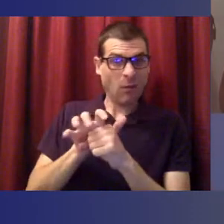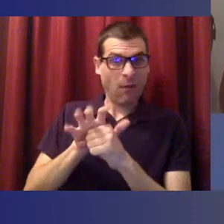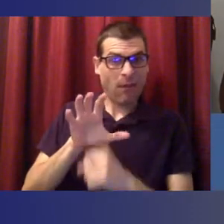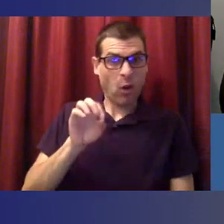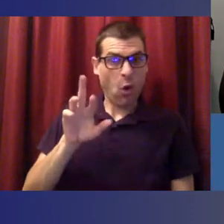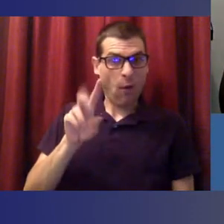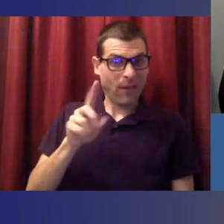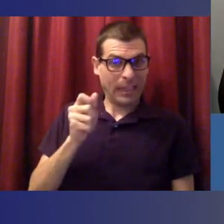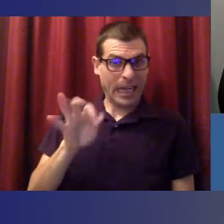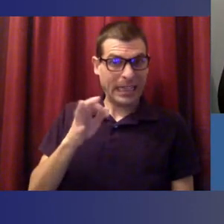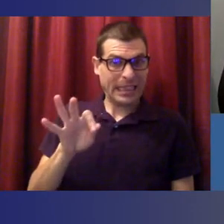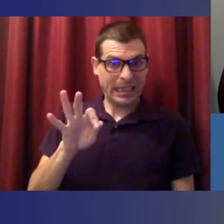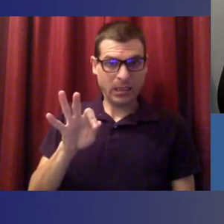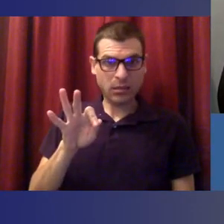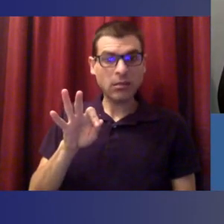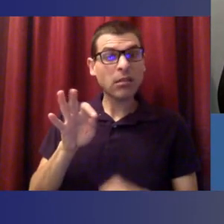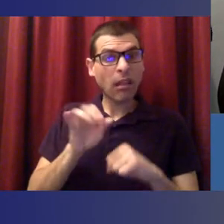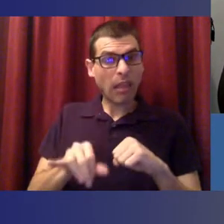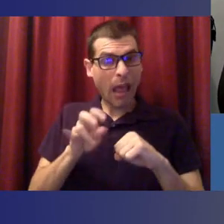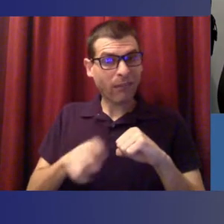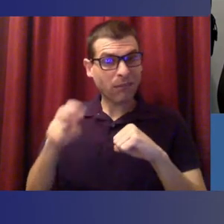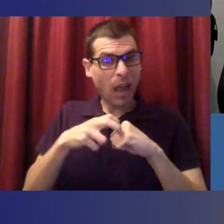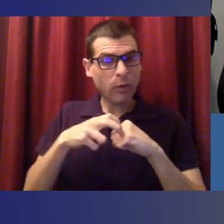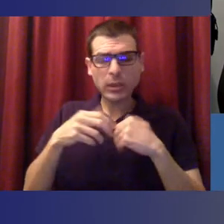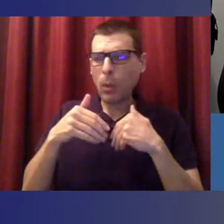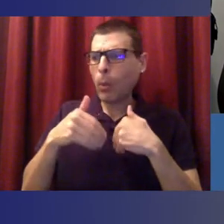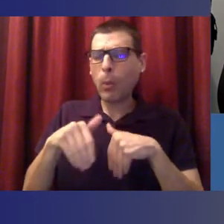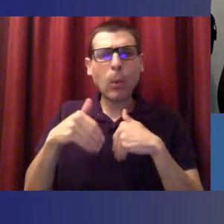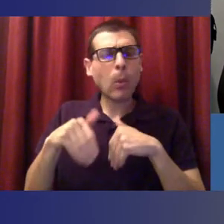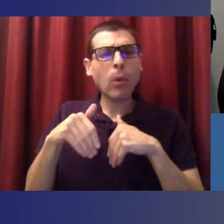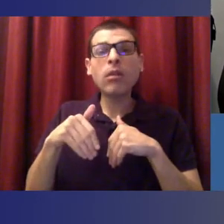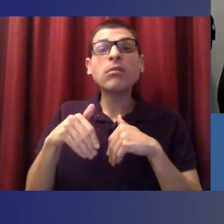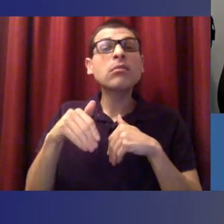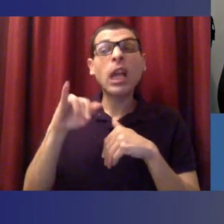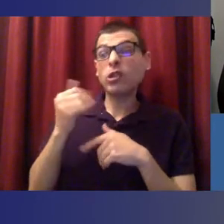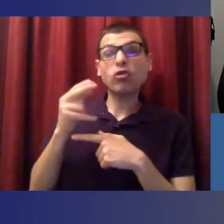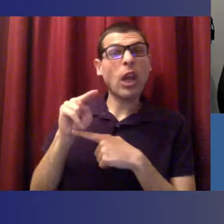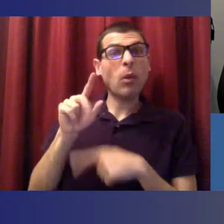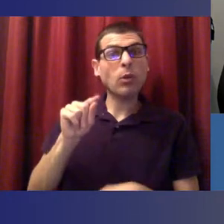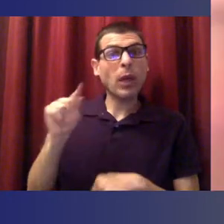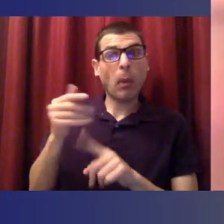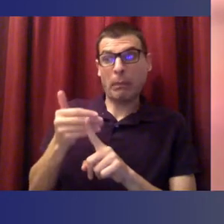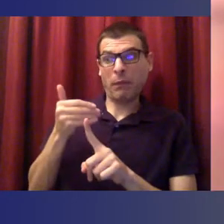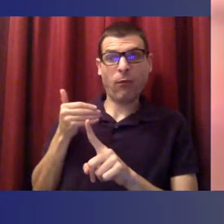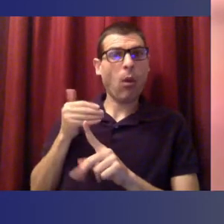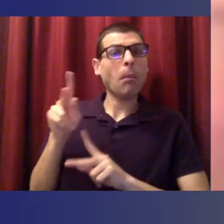a virus that before January, no one in this country had ever seen.